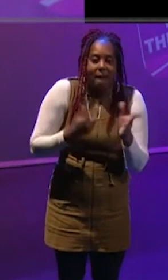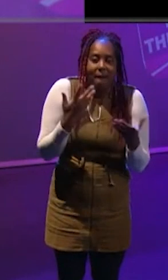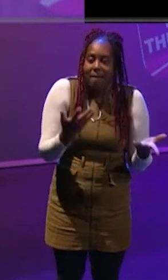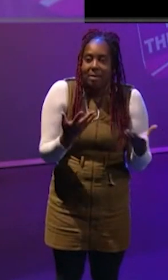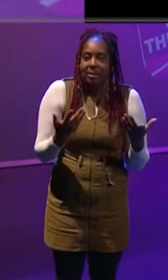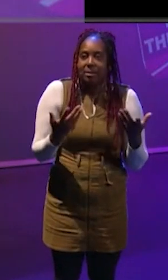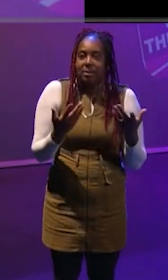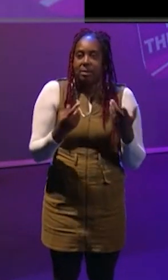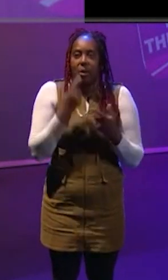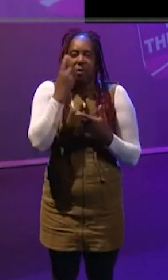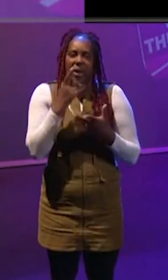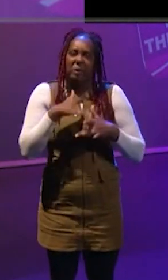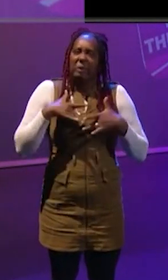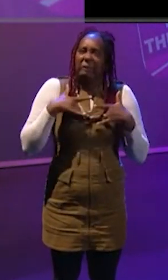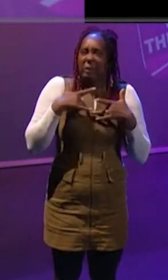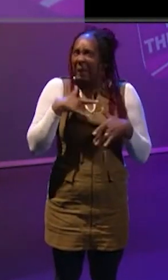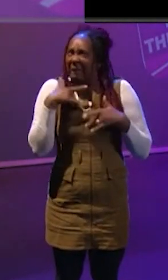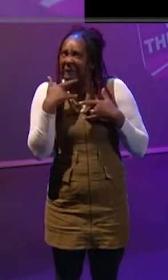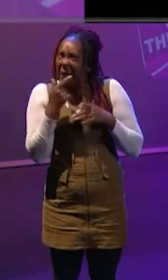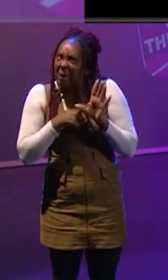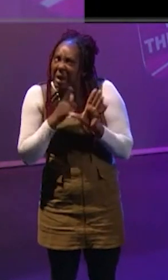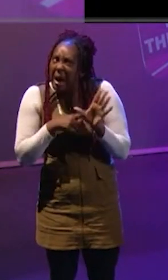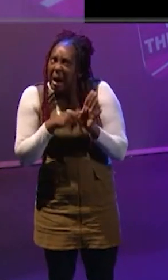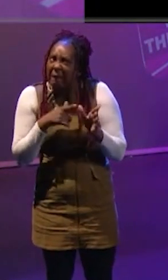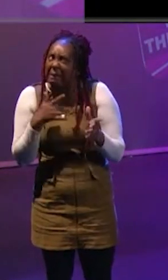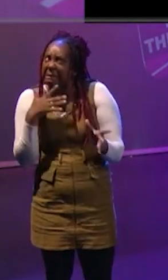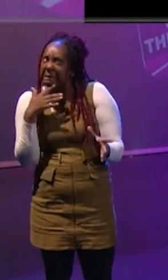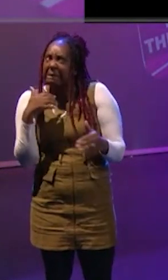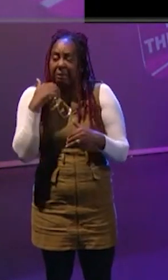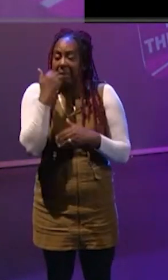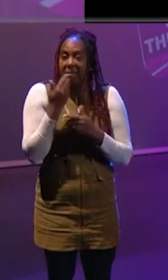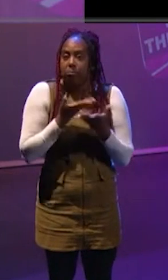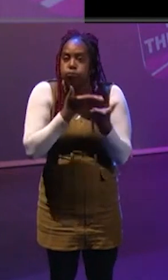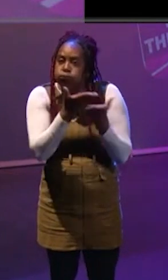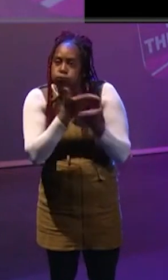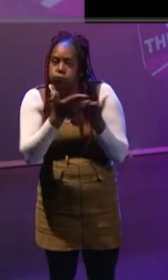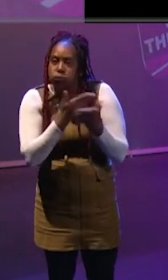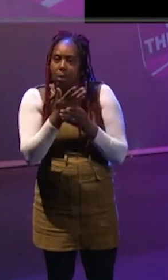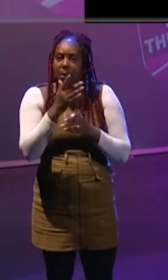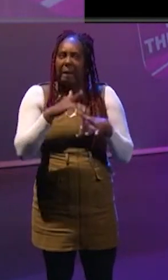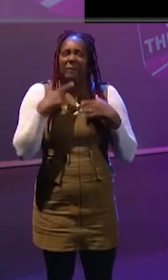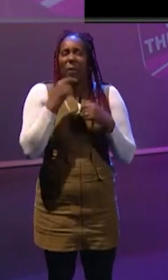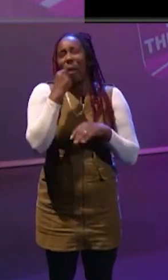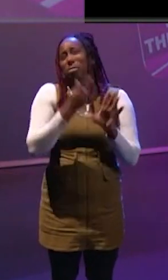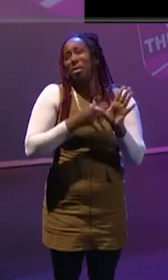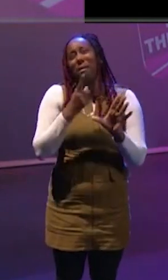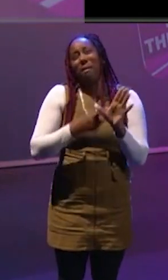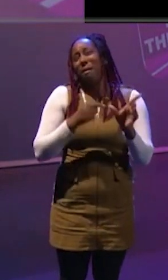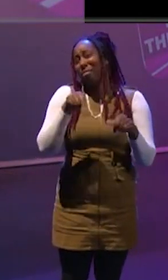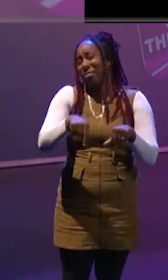and I don't think that you ever stop feeling young, by the way. I think from every conversation I've had, everyone feels too young for what they do.